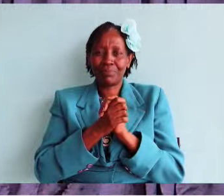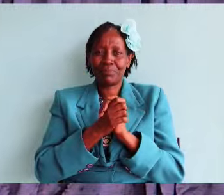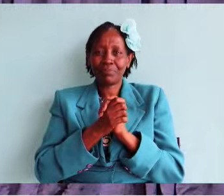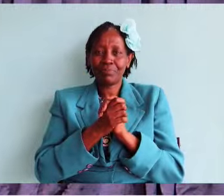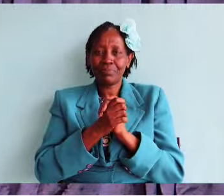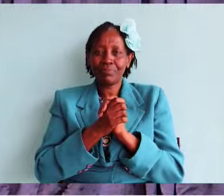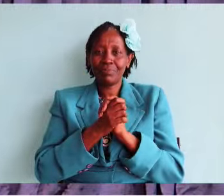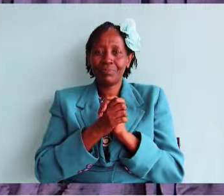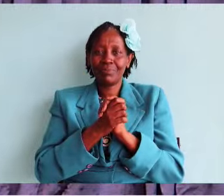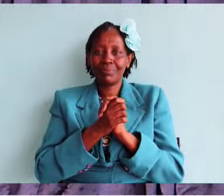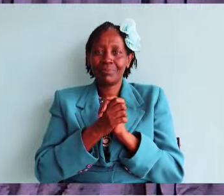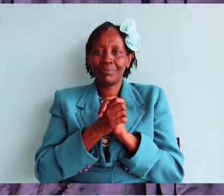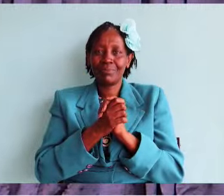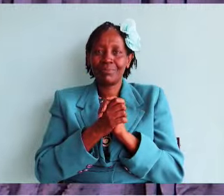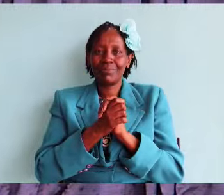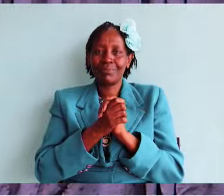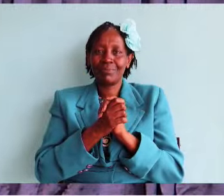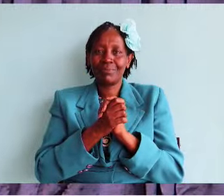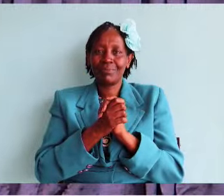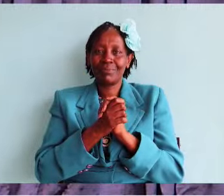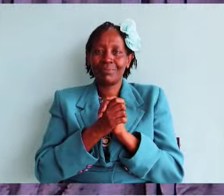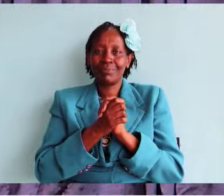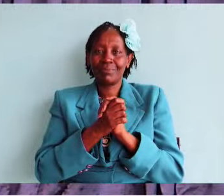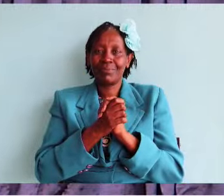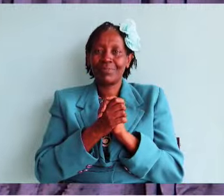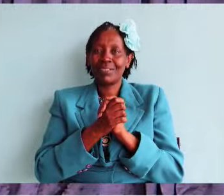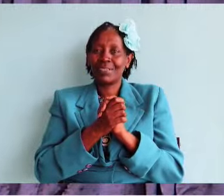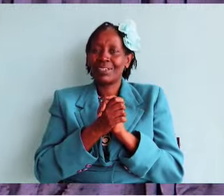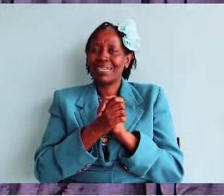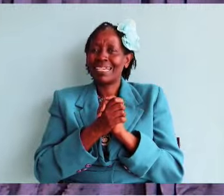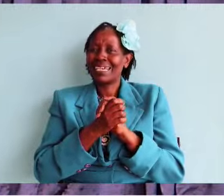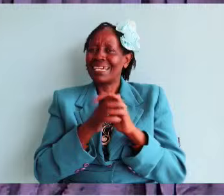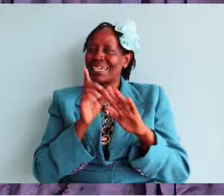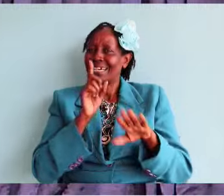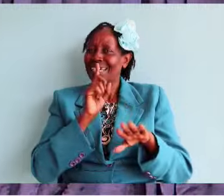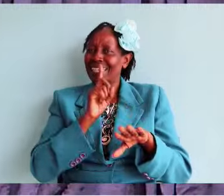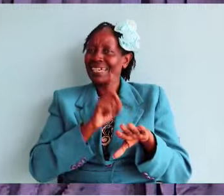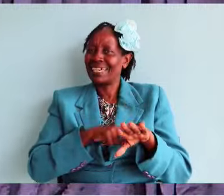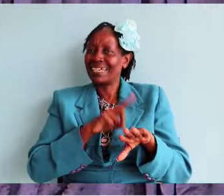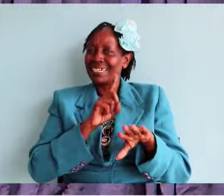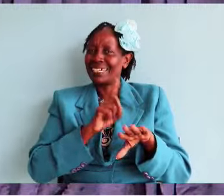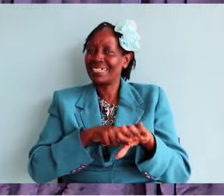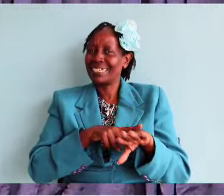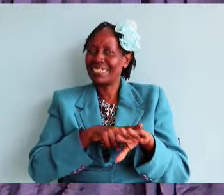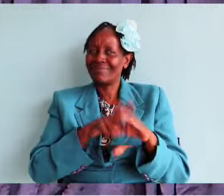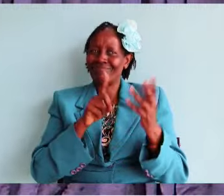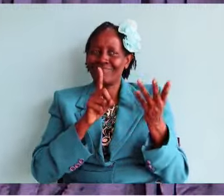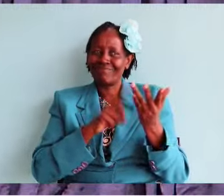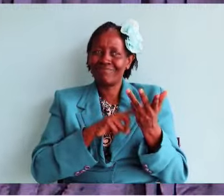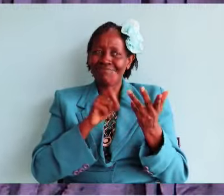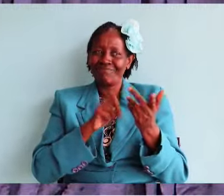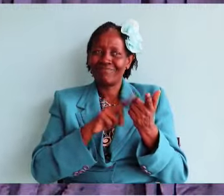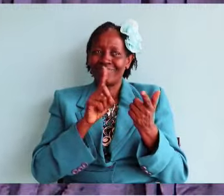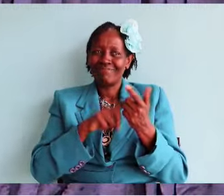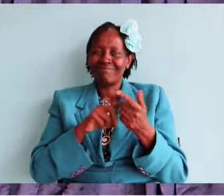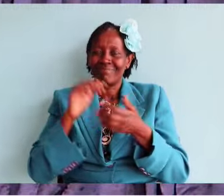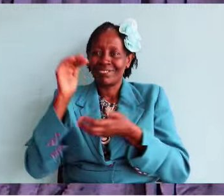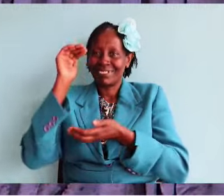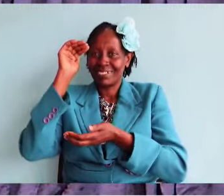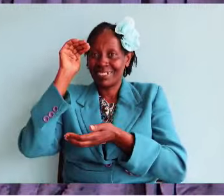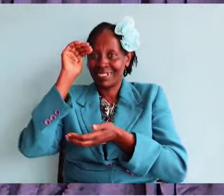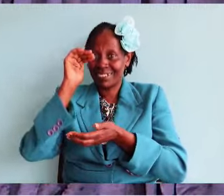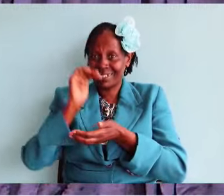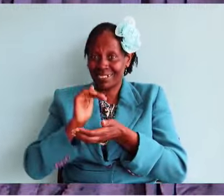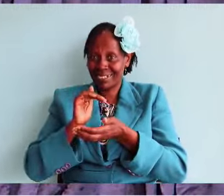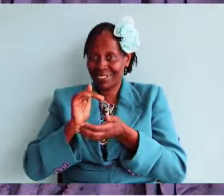I really pray. Yeah, so when he reduced, when that number was reduced, God is